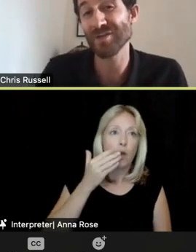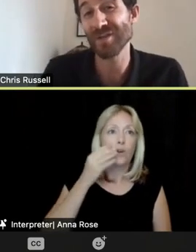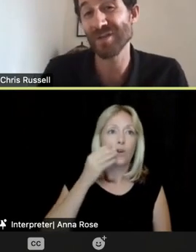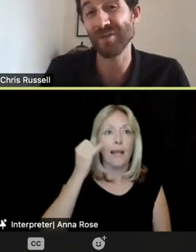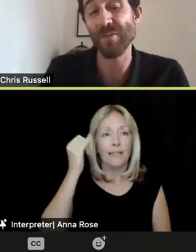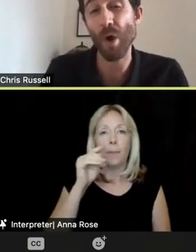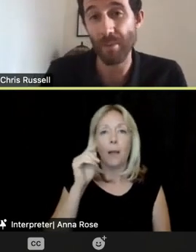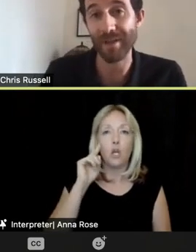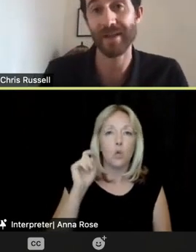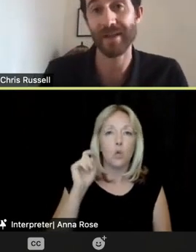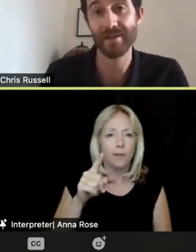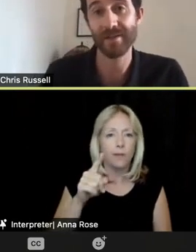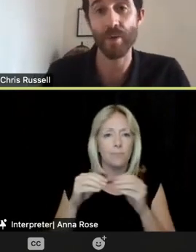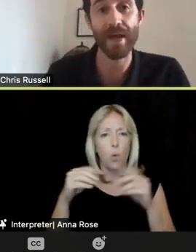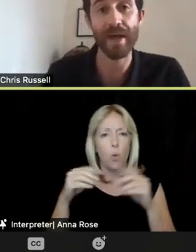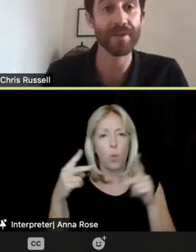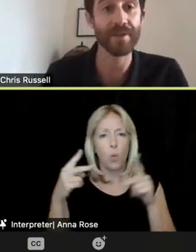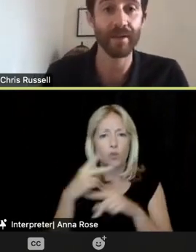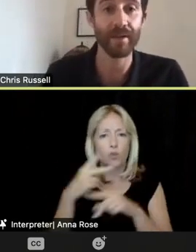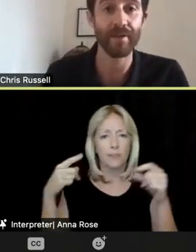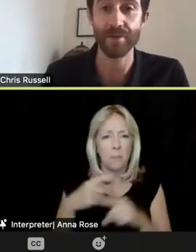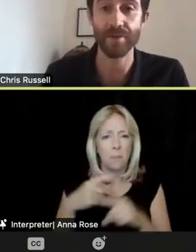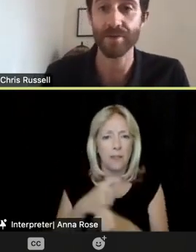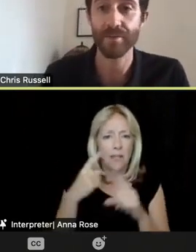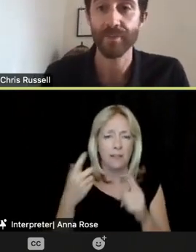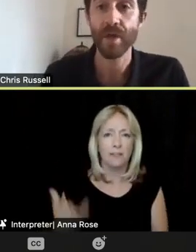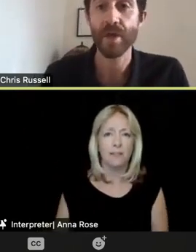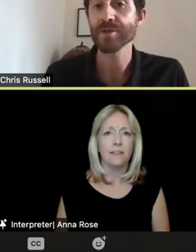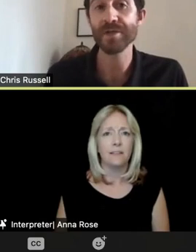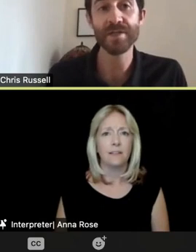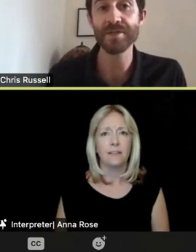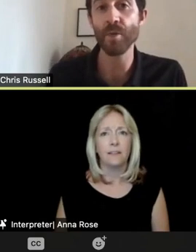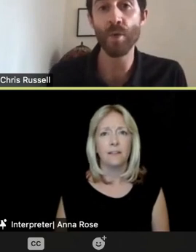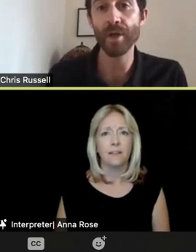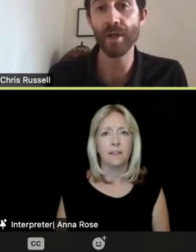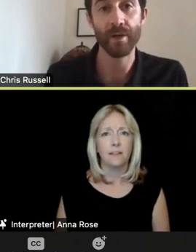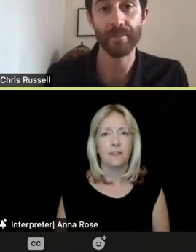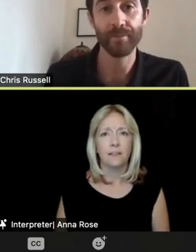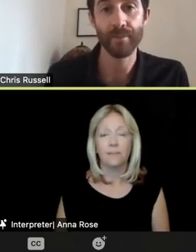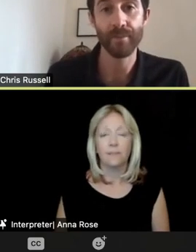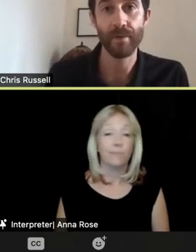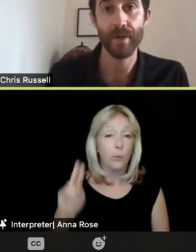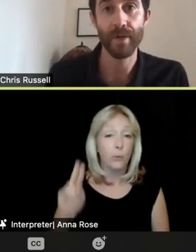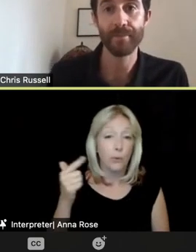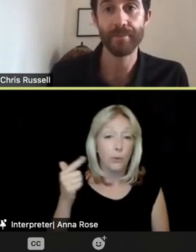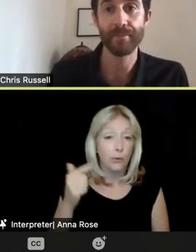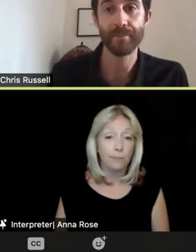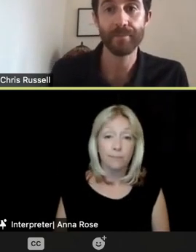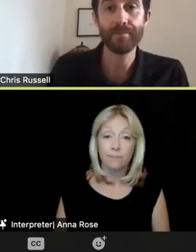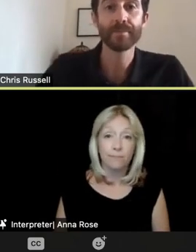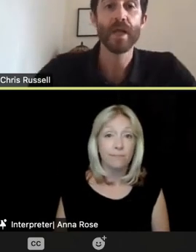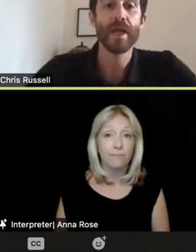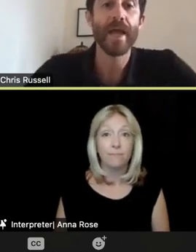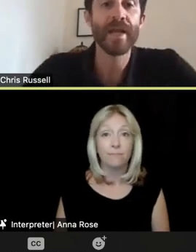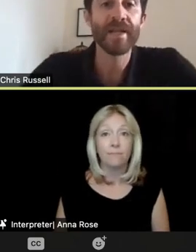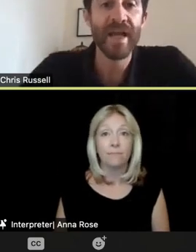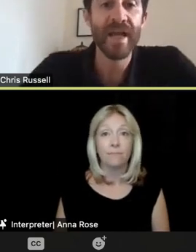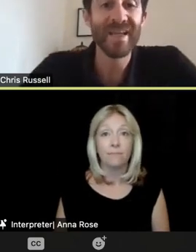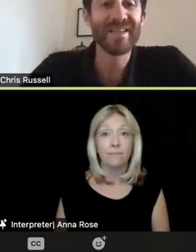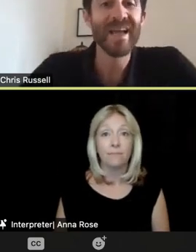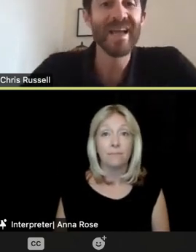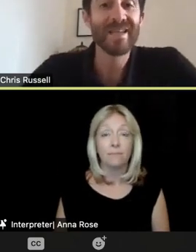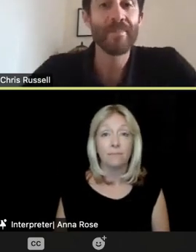actually looks even more complex than without the salient features. So this doesn't work either, right?